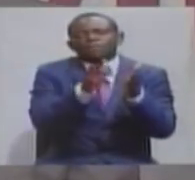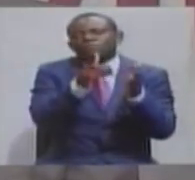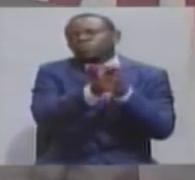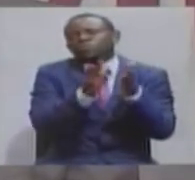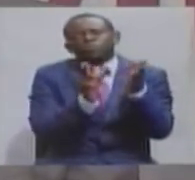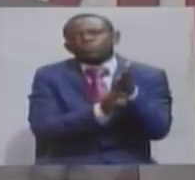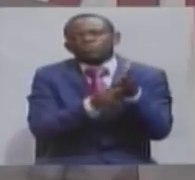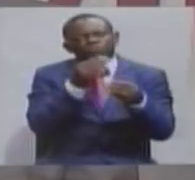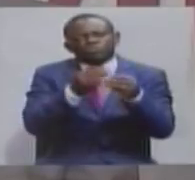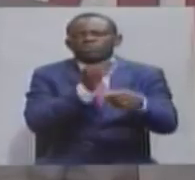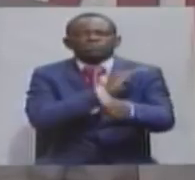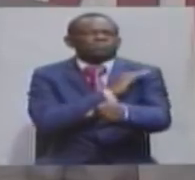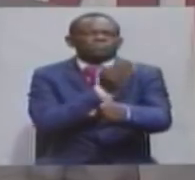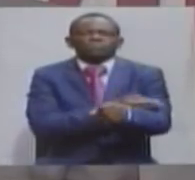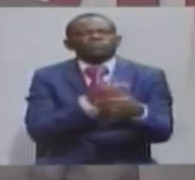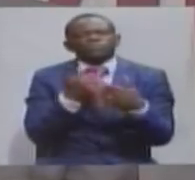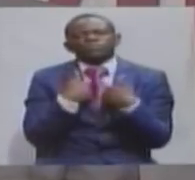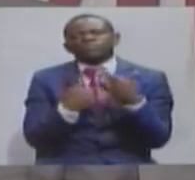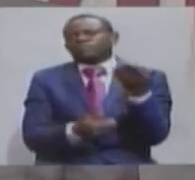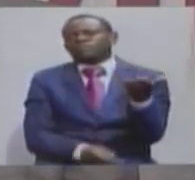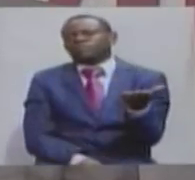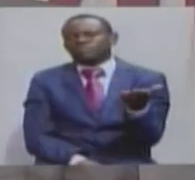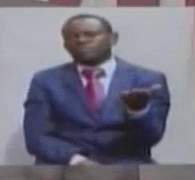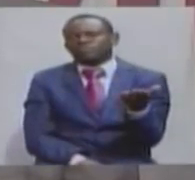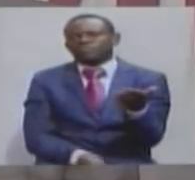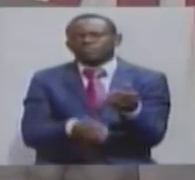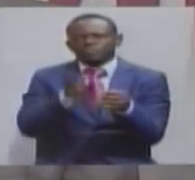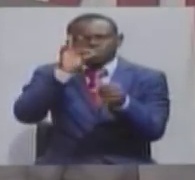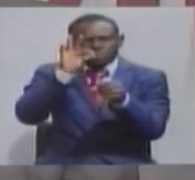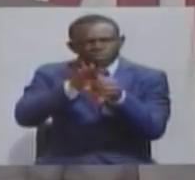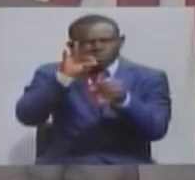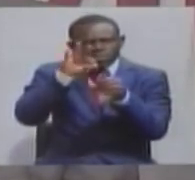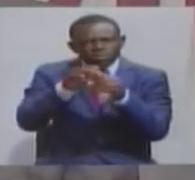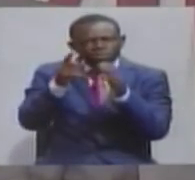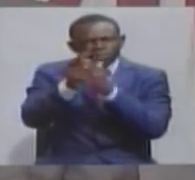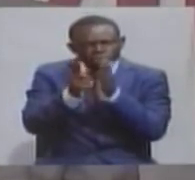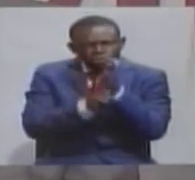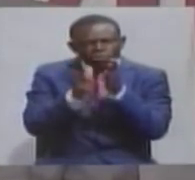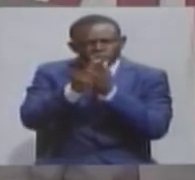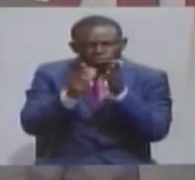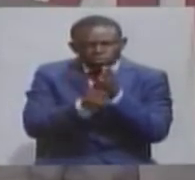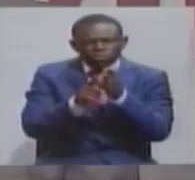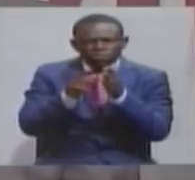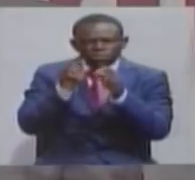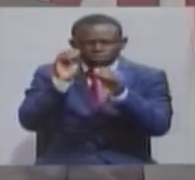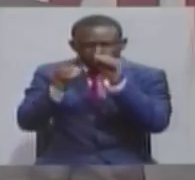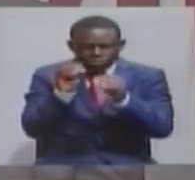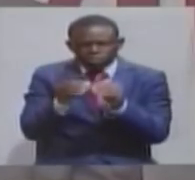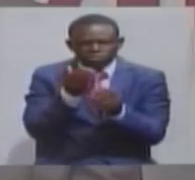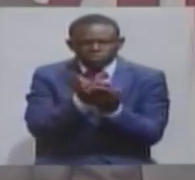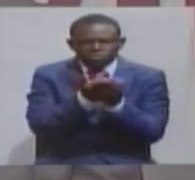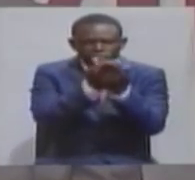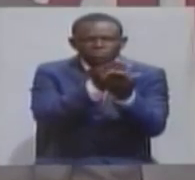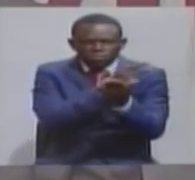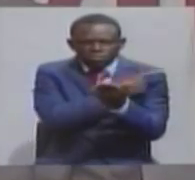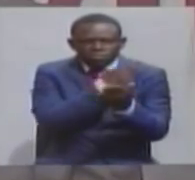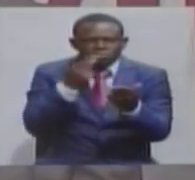If we look at the electoral laws and pass them, what is the next stage? Isn't it enforcement? So what are they talking